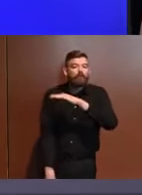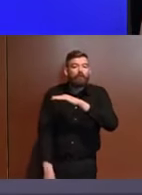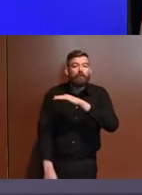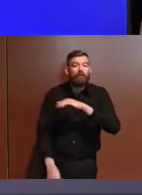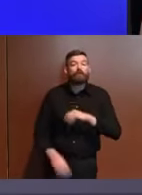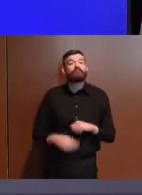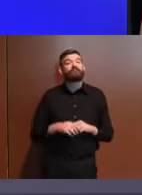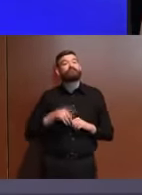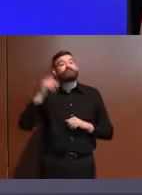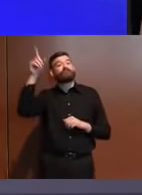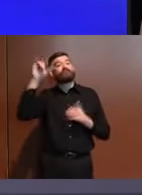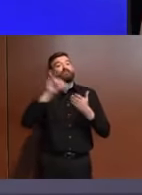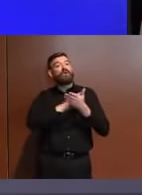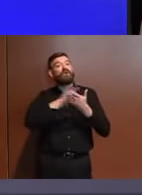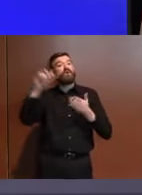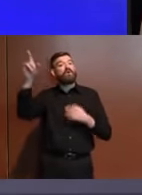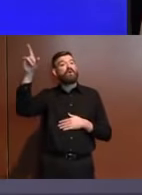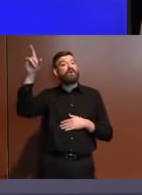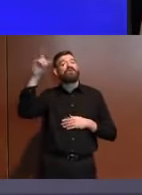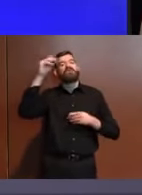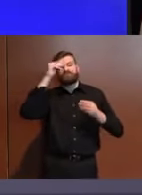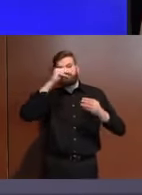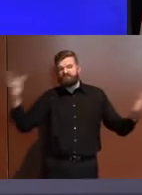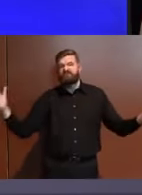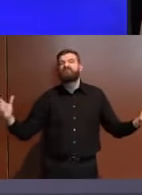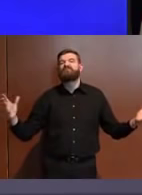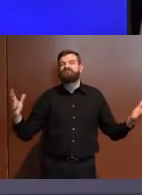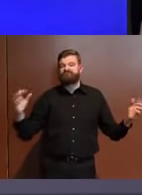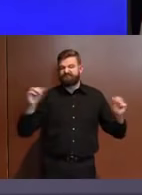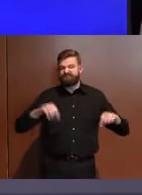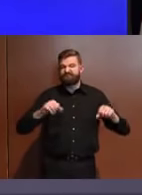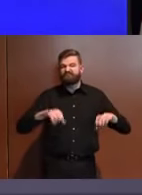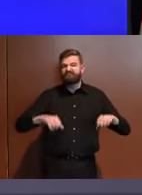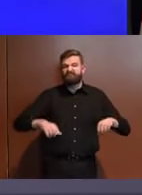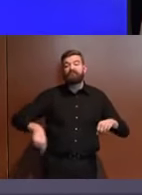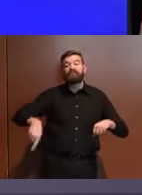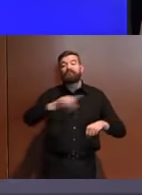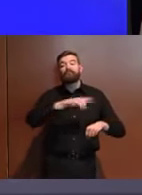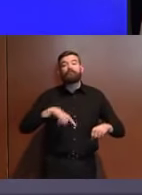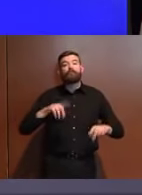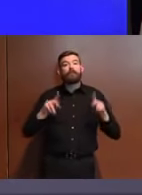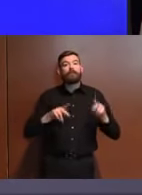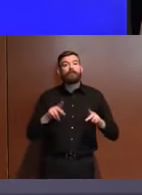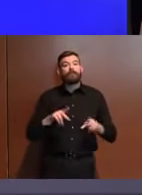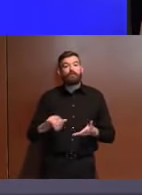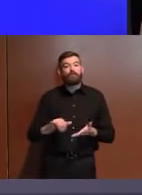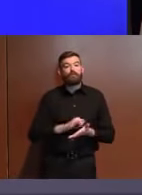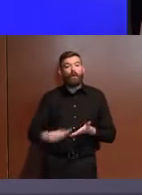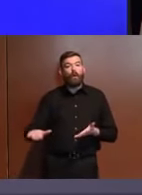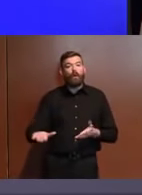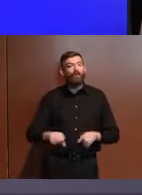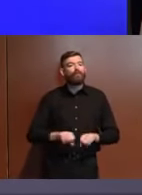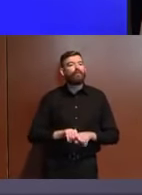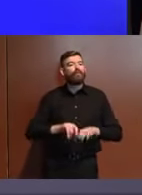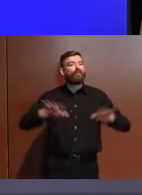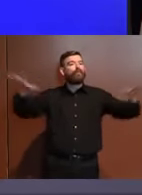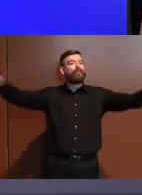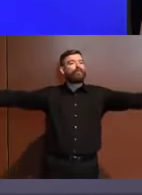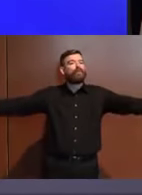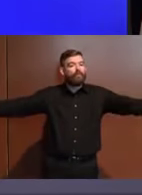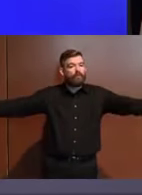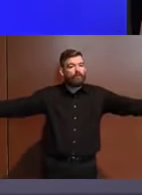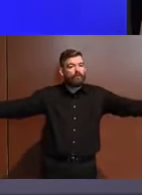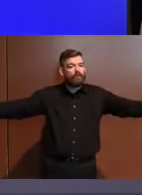to other hospitals in the region. Will any of them be coming to New Jersey? And at some point, the number of